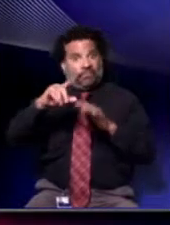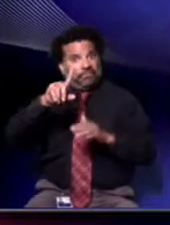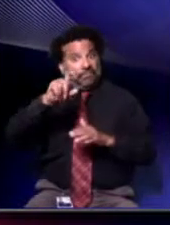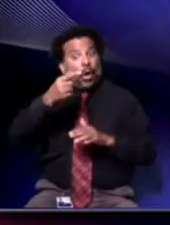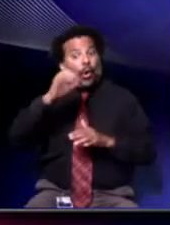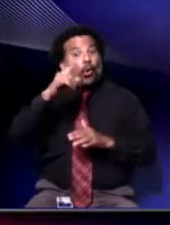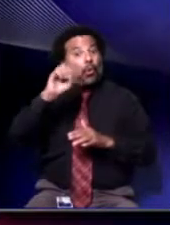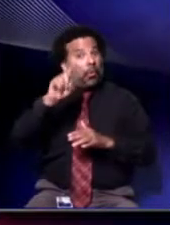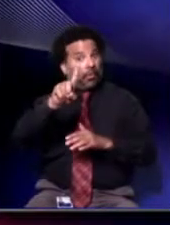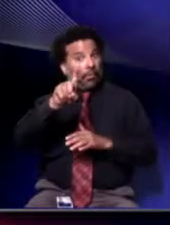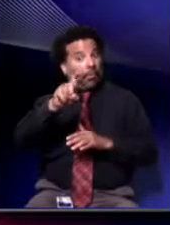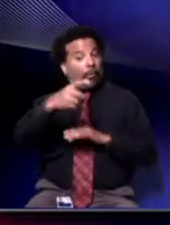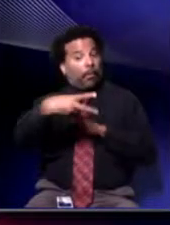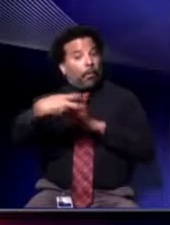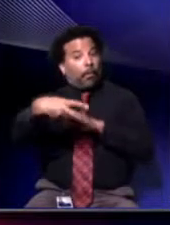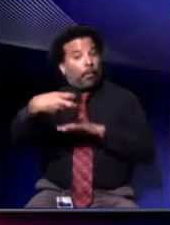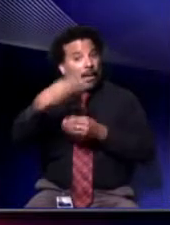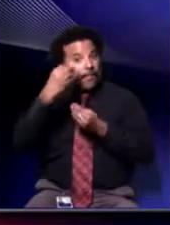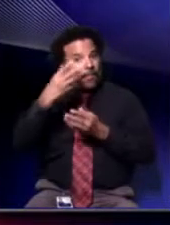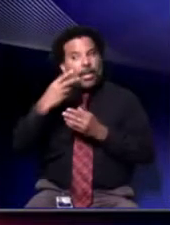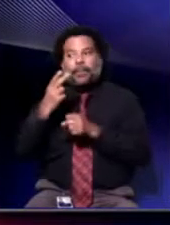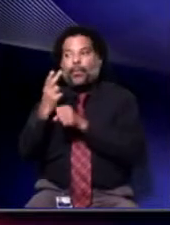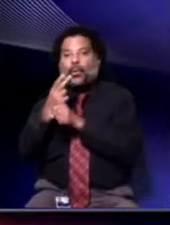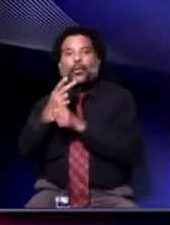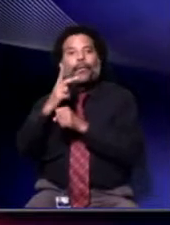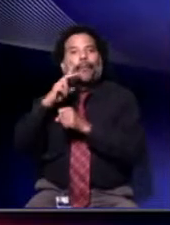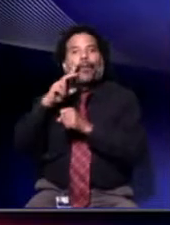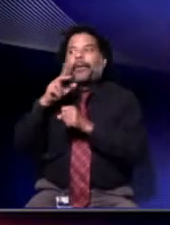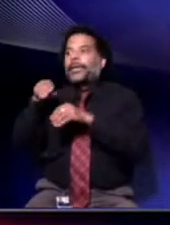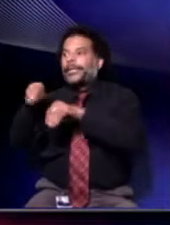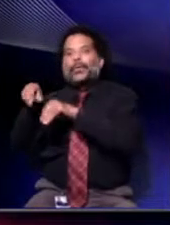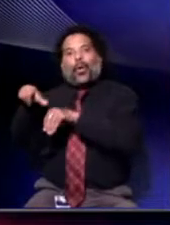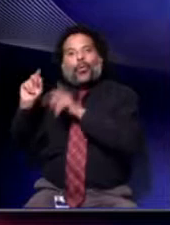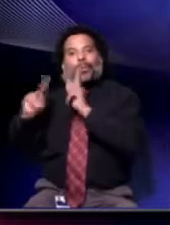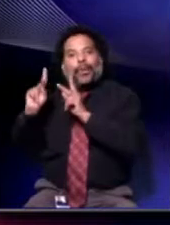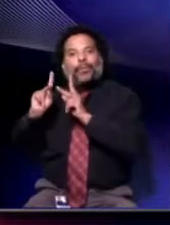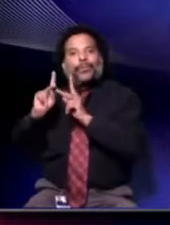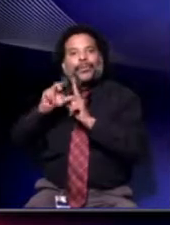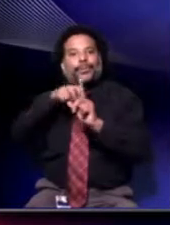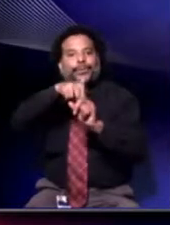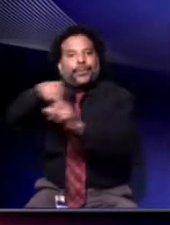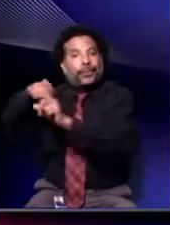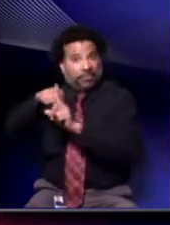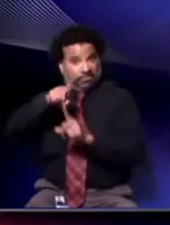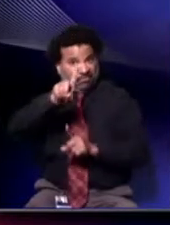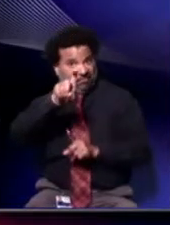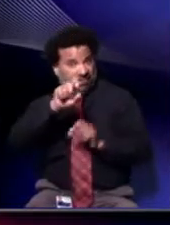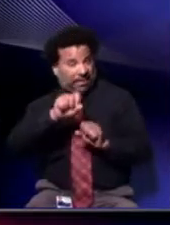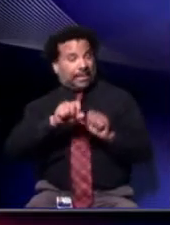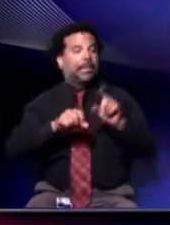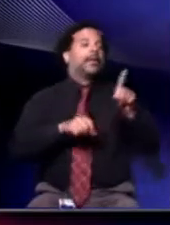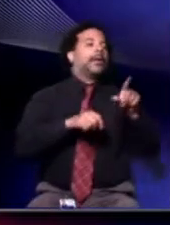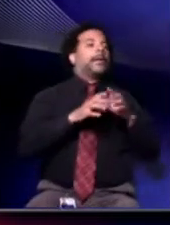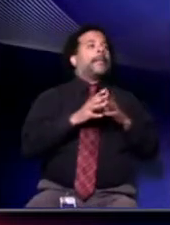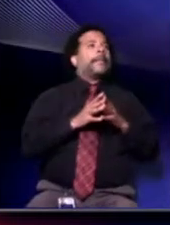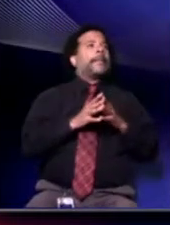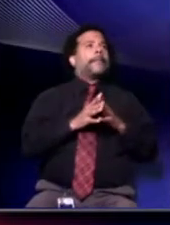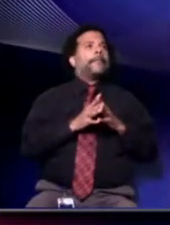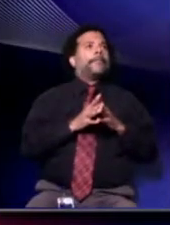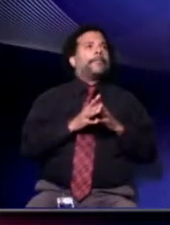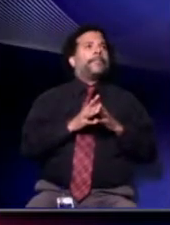that information and using it for third-party vendors or? Yes, so I